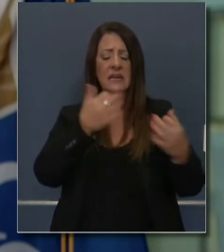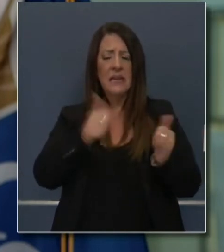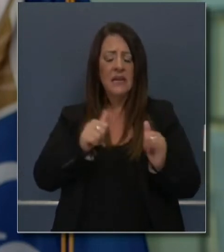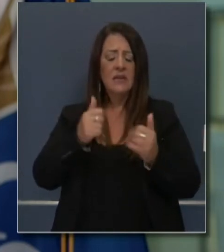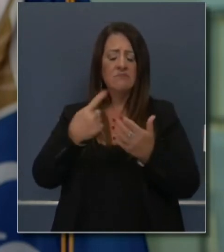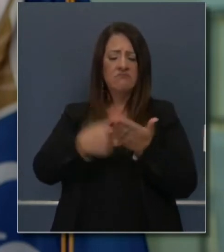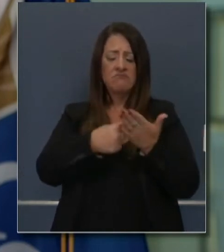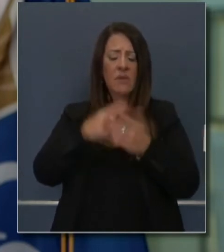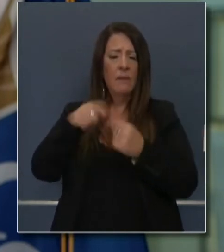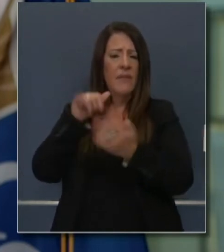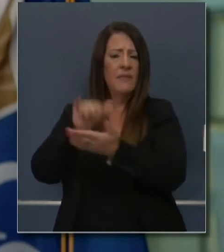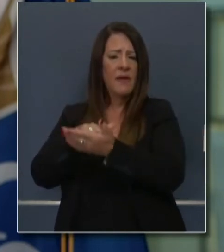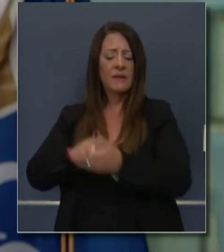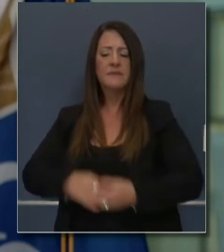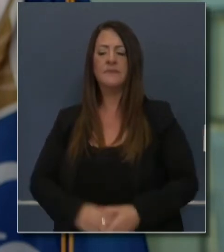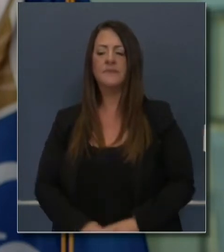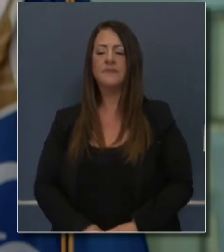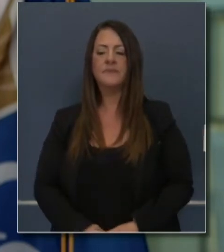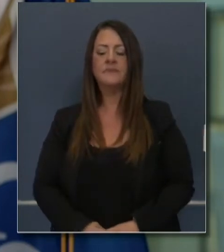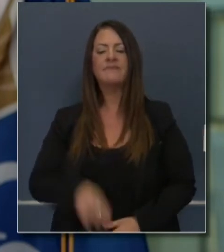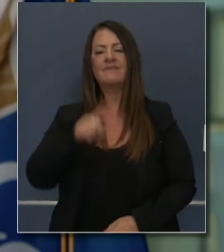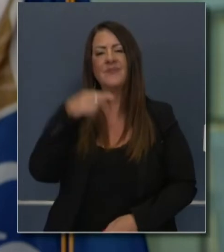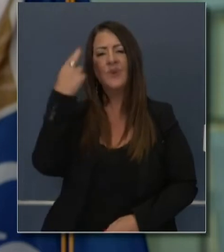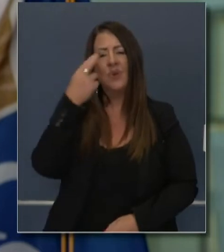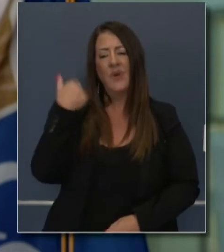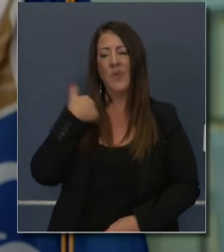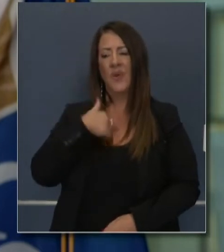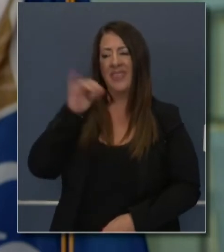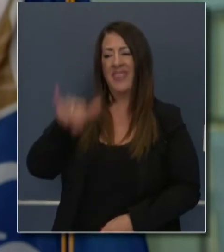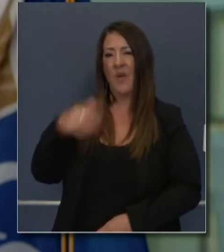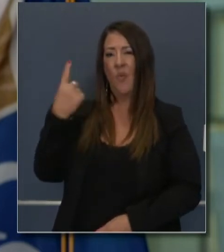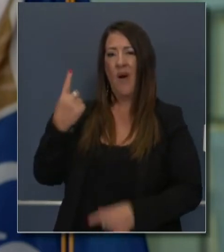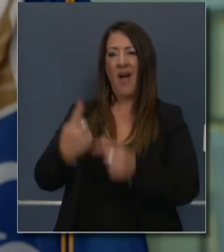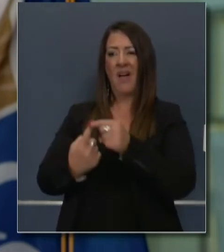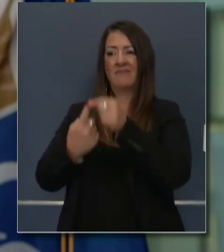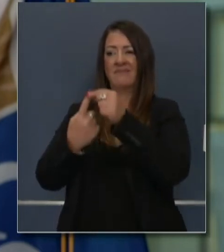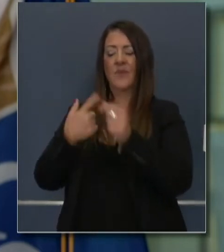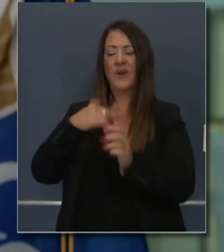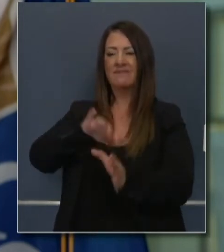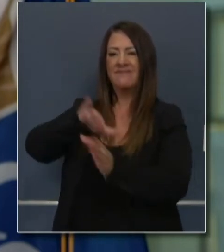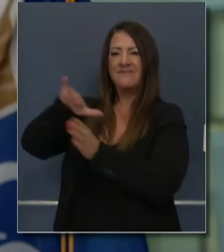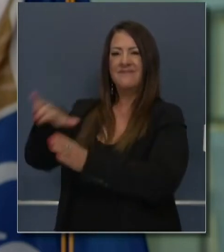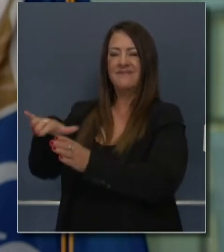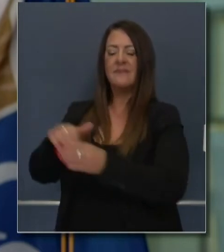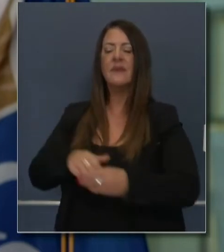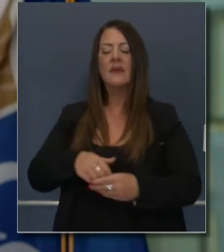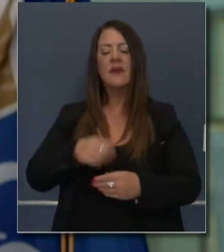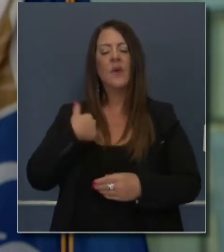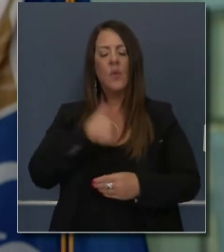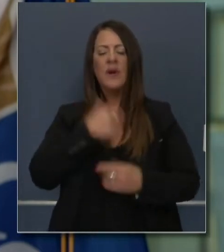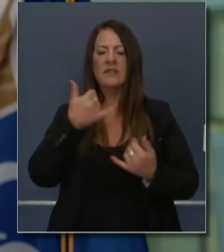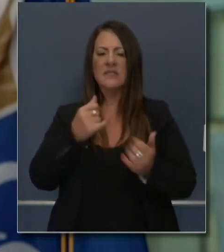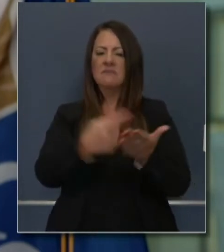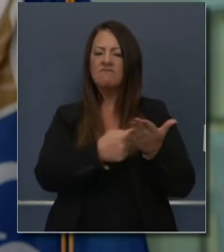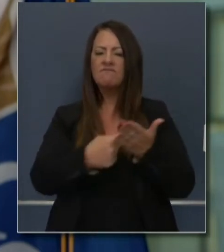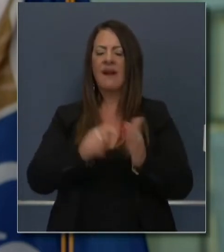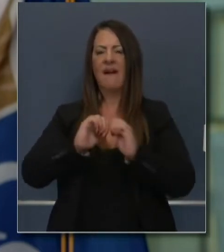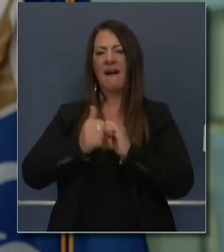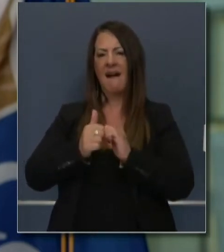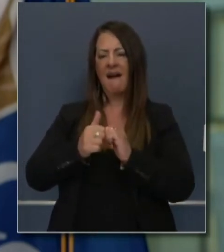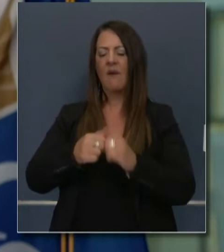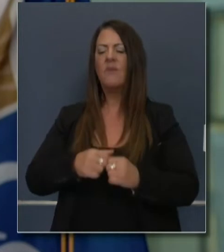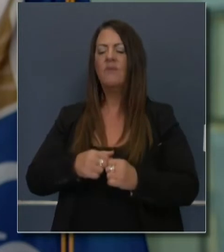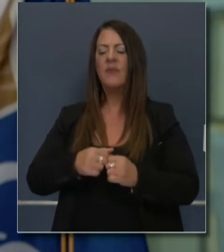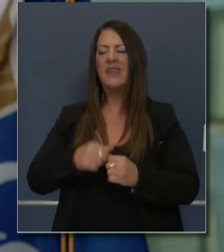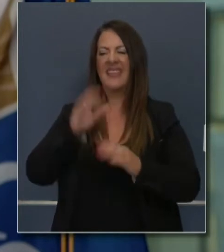in that space. The reason we set it aside, we bracketed it, and I appreciate you recognizing we made that. We noted that last week when we put out these